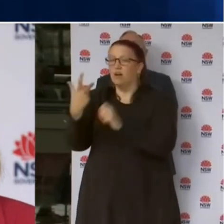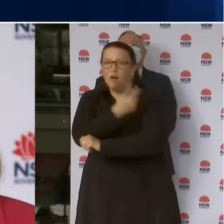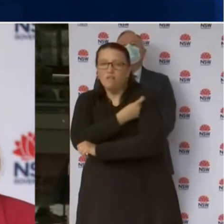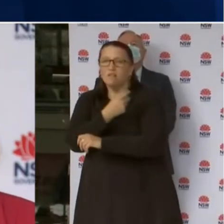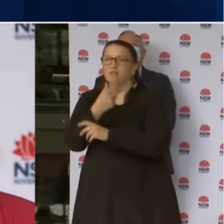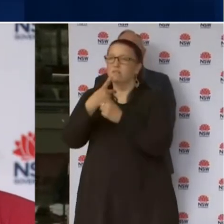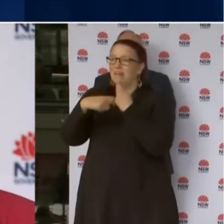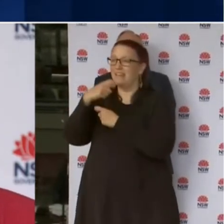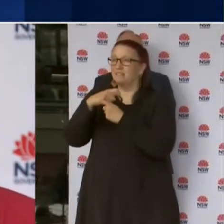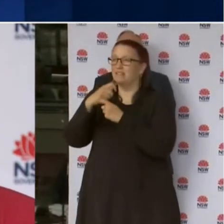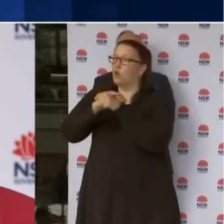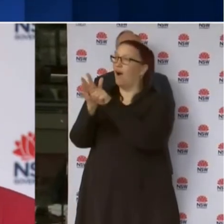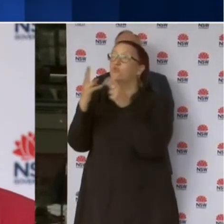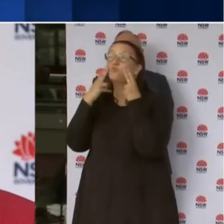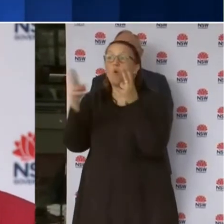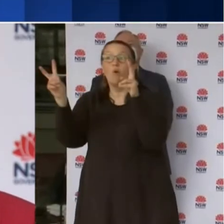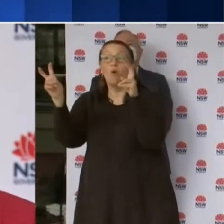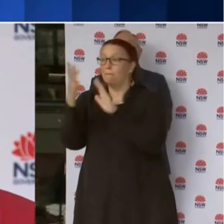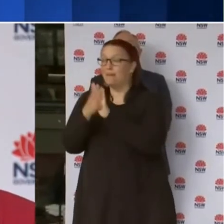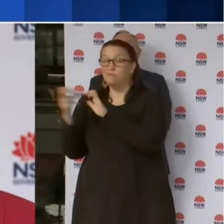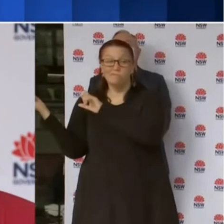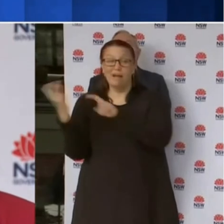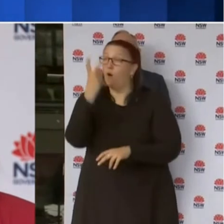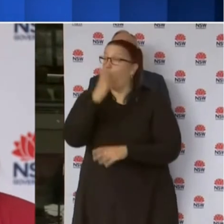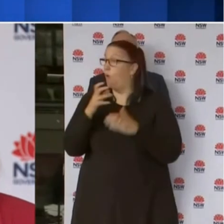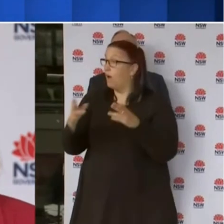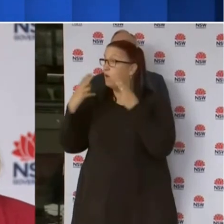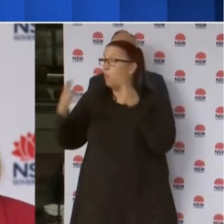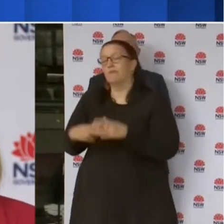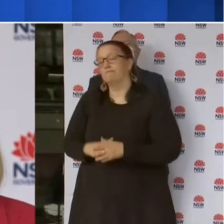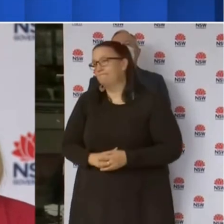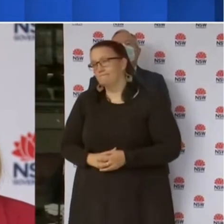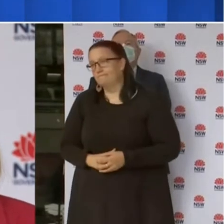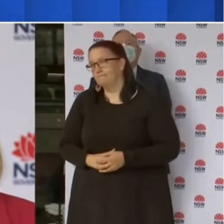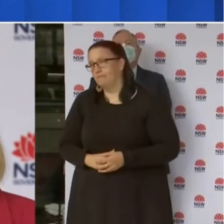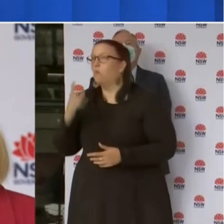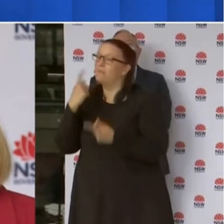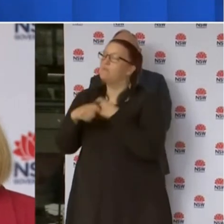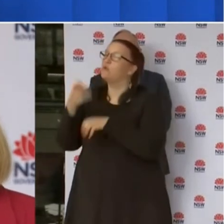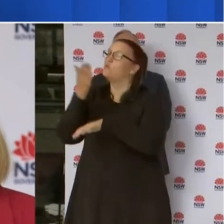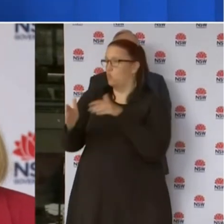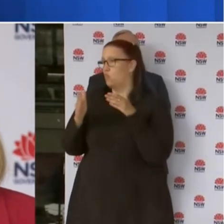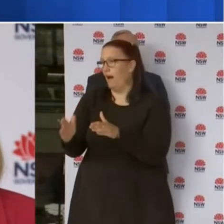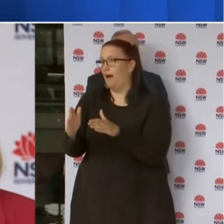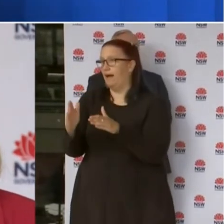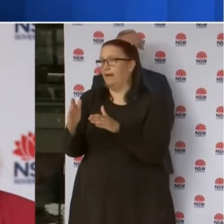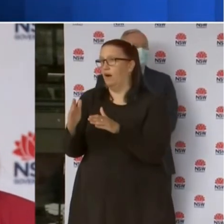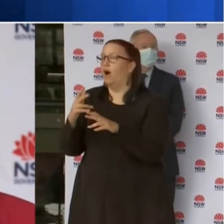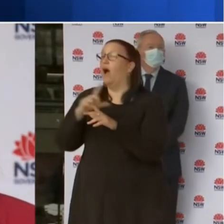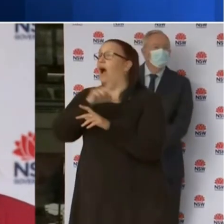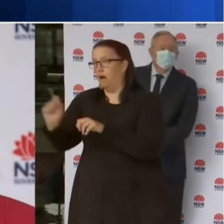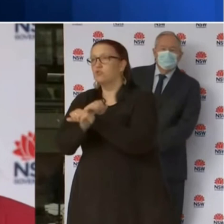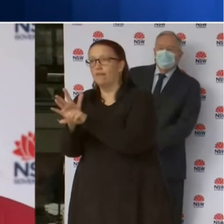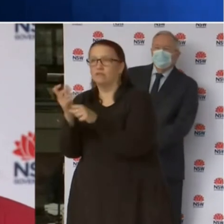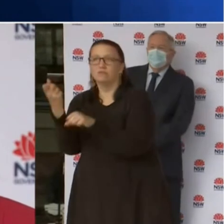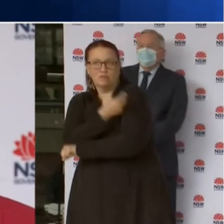and death. One of the severe consequences of COVID. We also have had some frequent information around the fact that they do also have